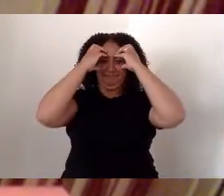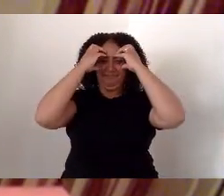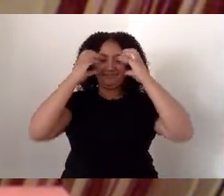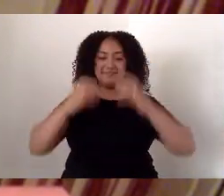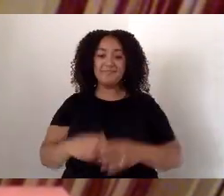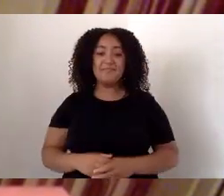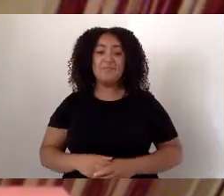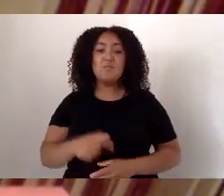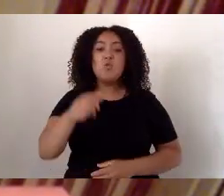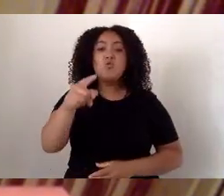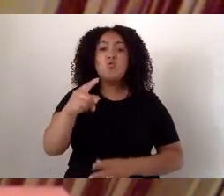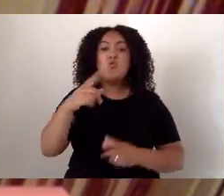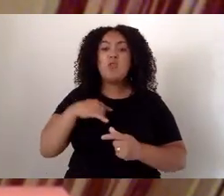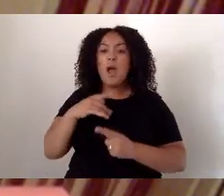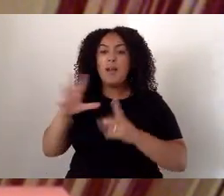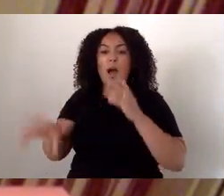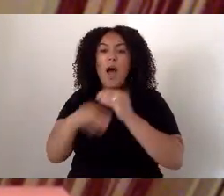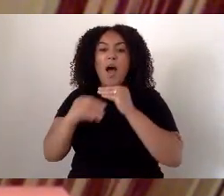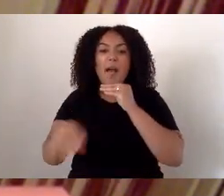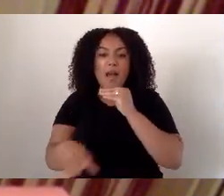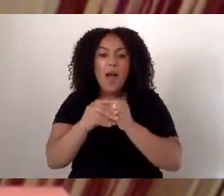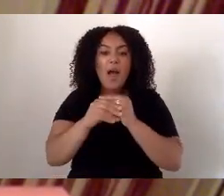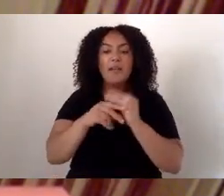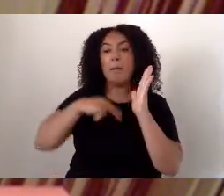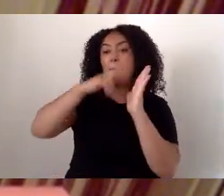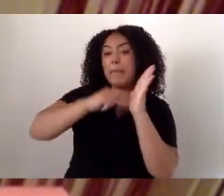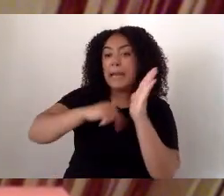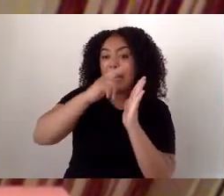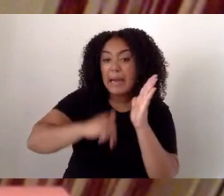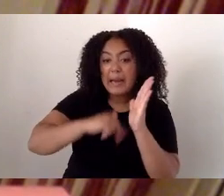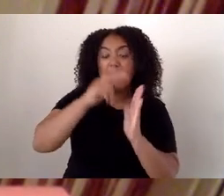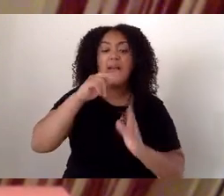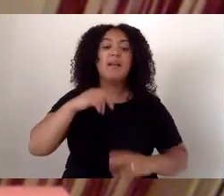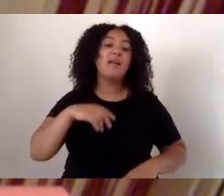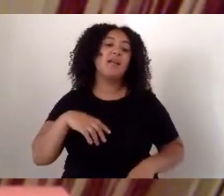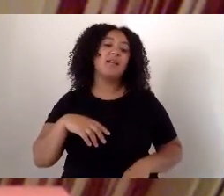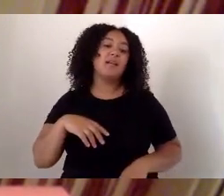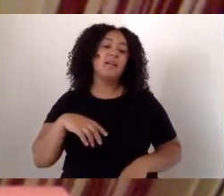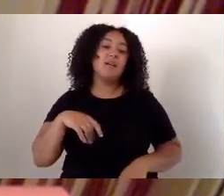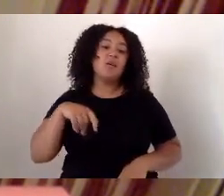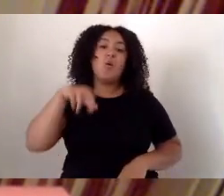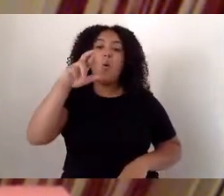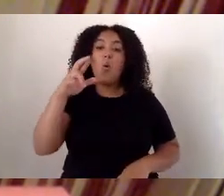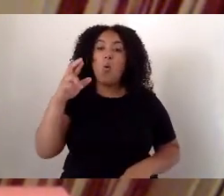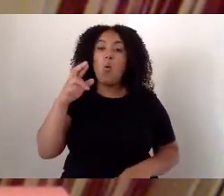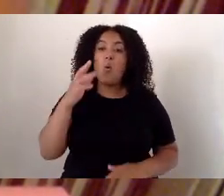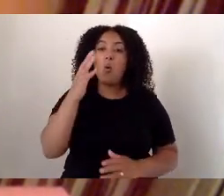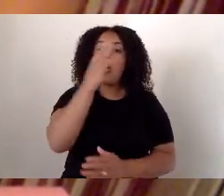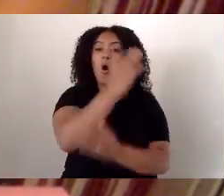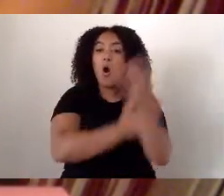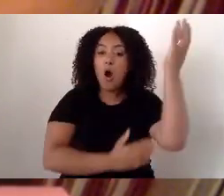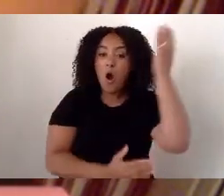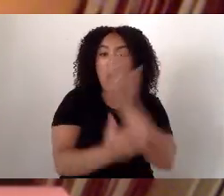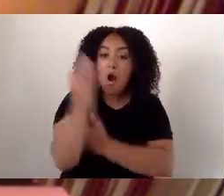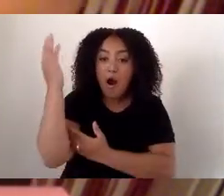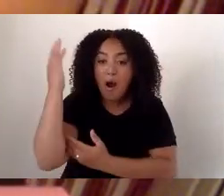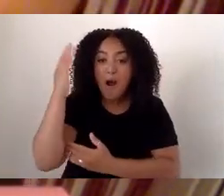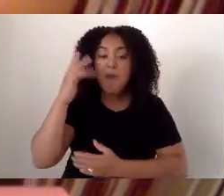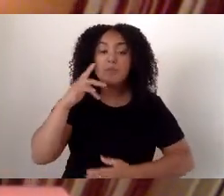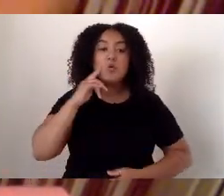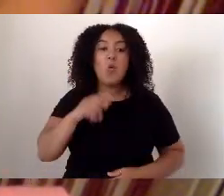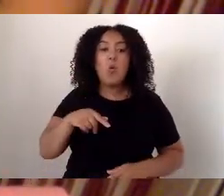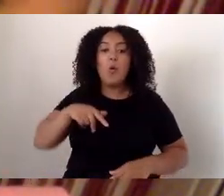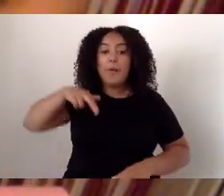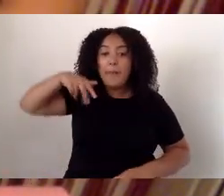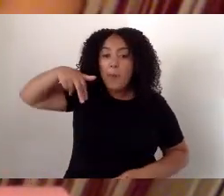creature. We could add paint to him. We could add even some arms or some legs. But let's see